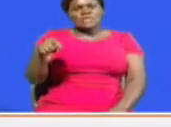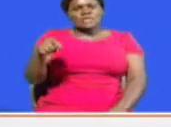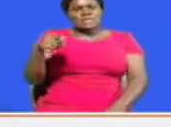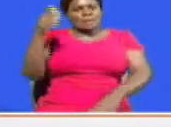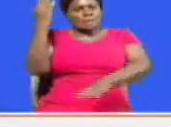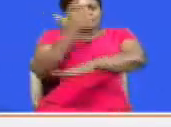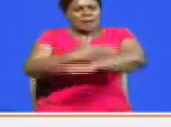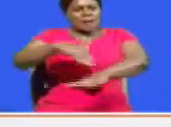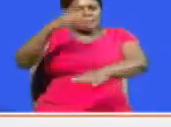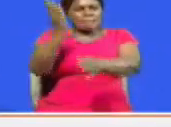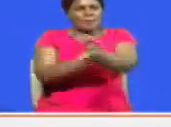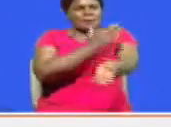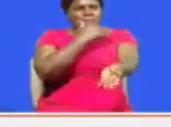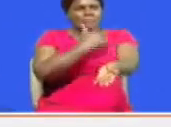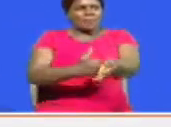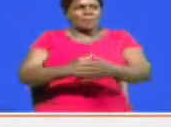cuts.